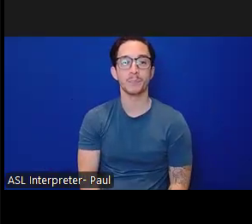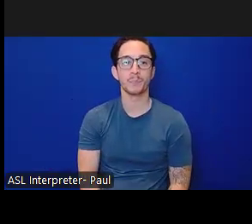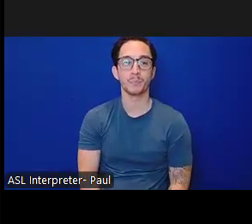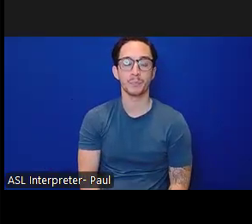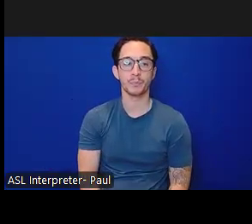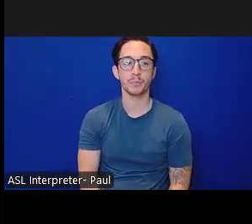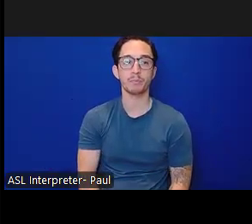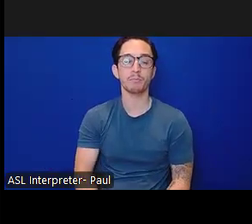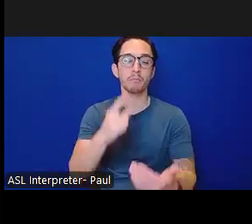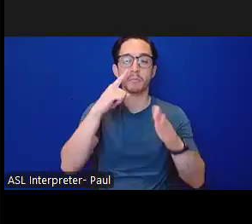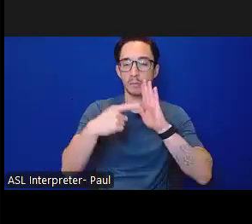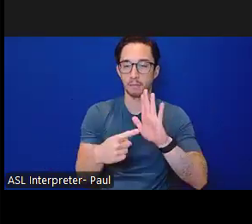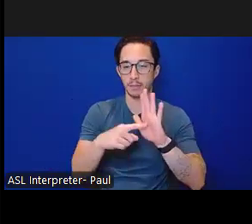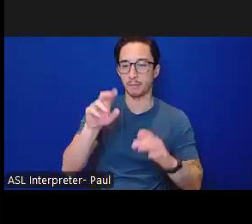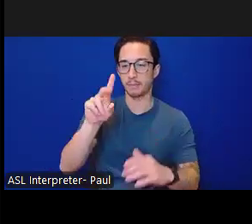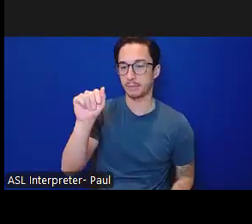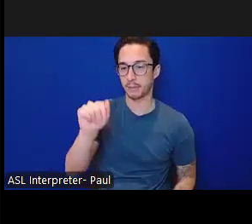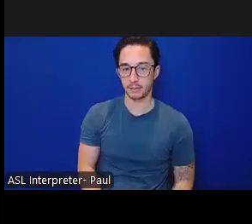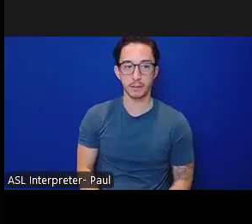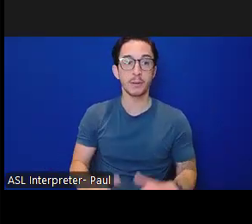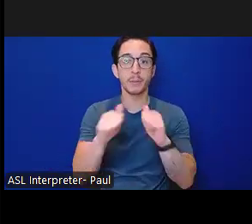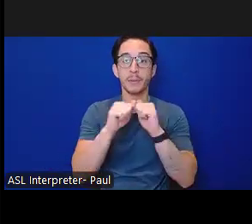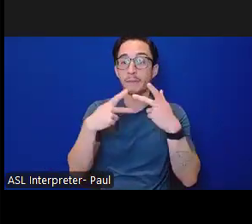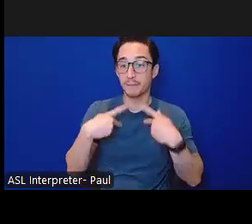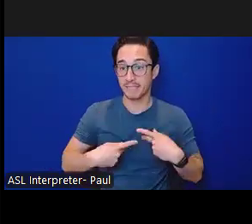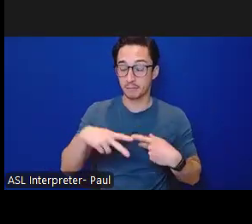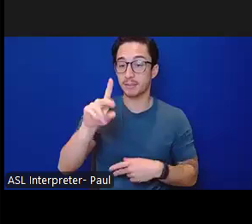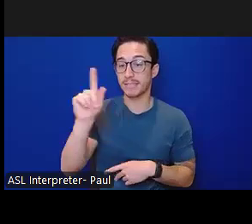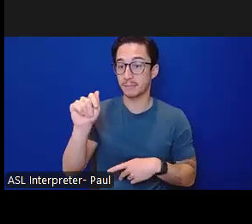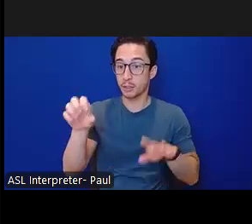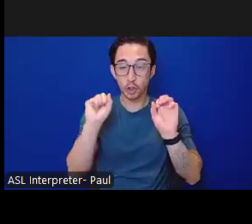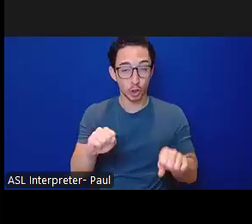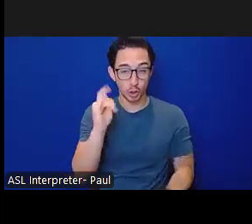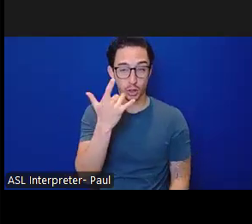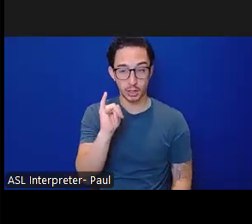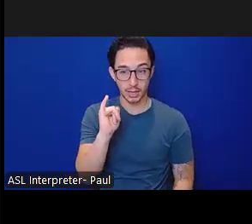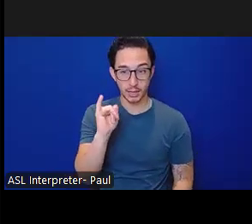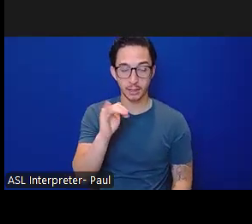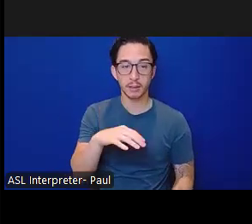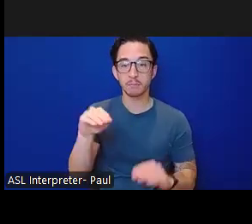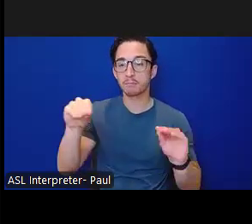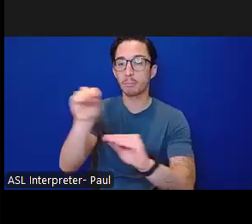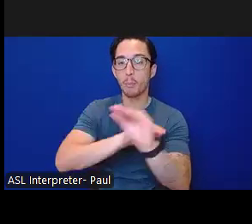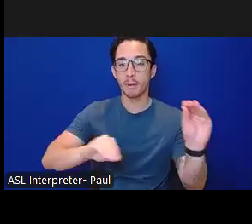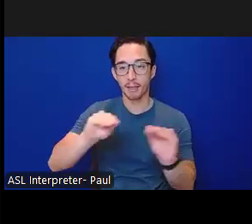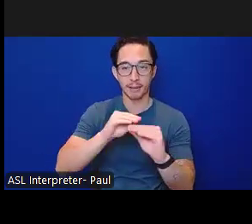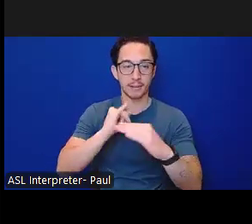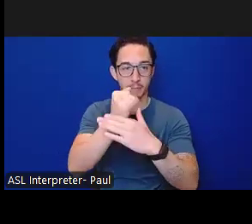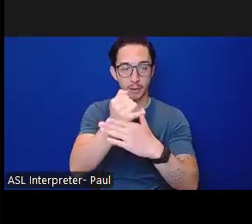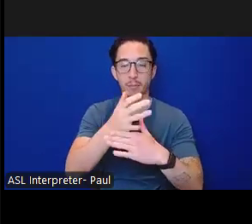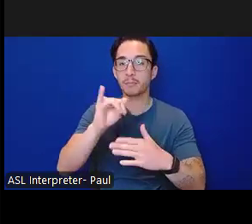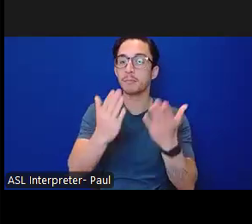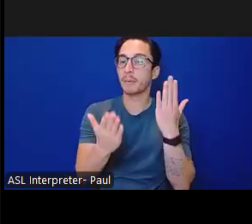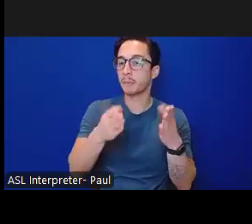So here are some examples. With physical disabilities, it can look like things like mobility impairment. So maybe someone